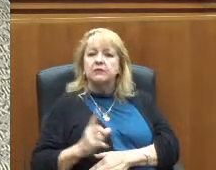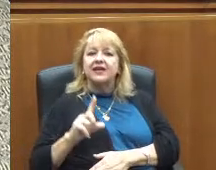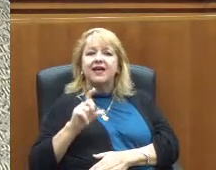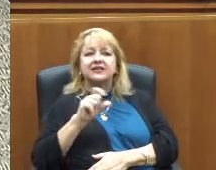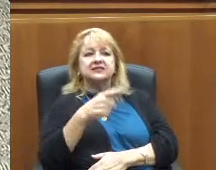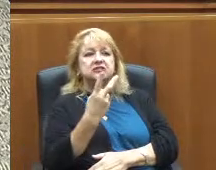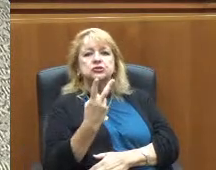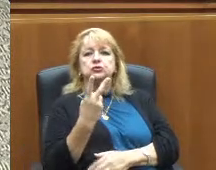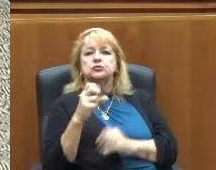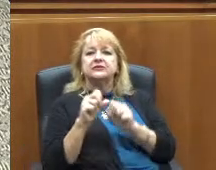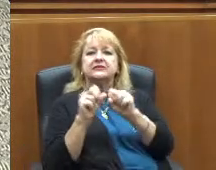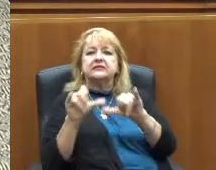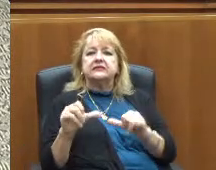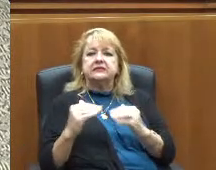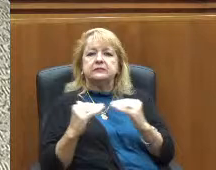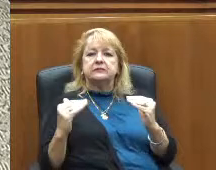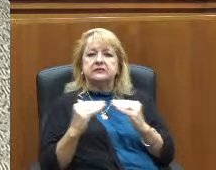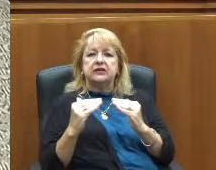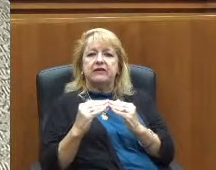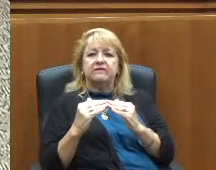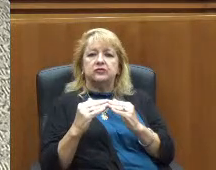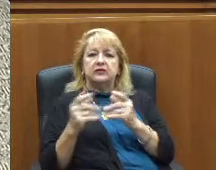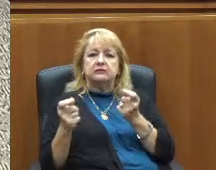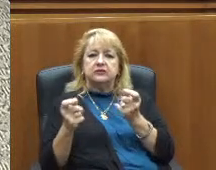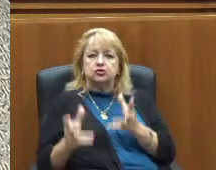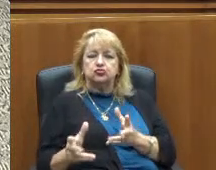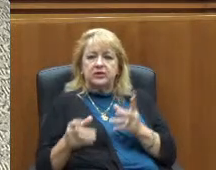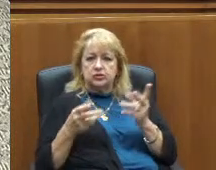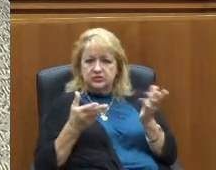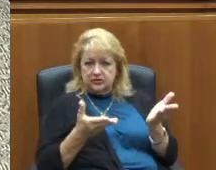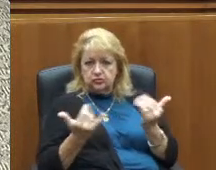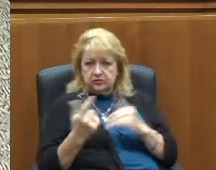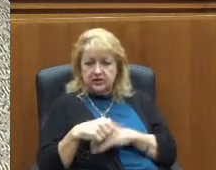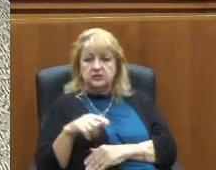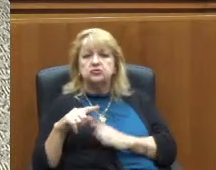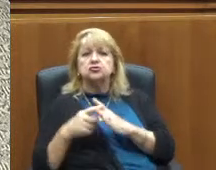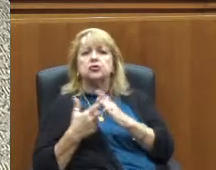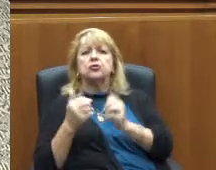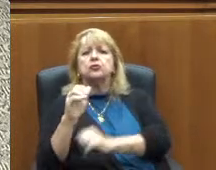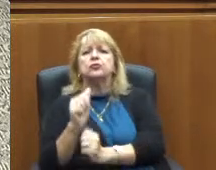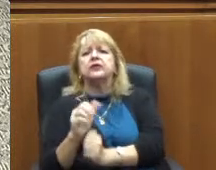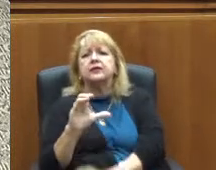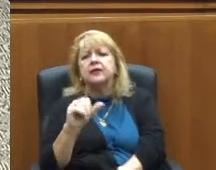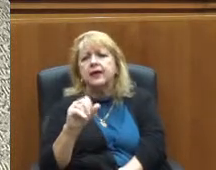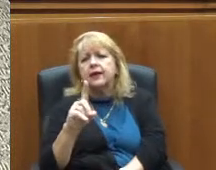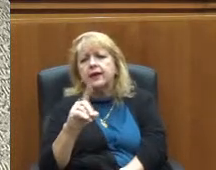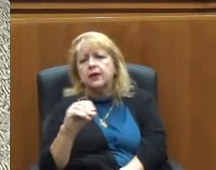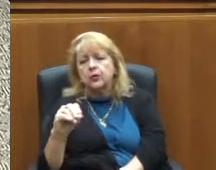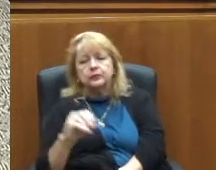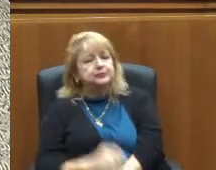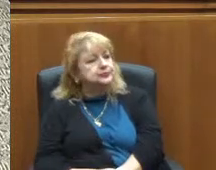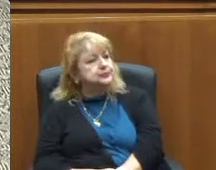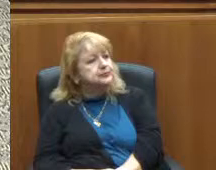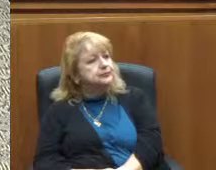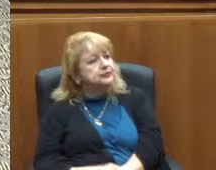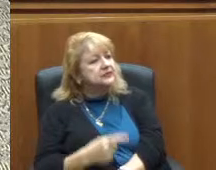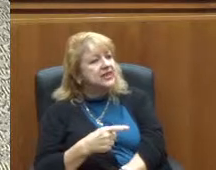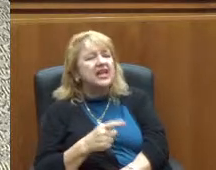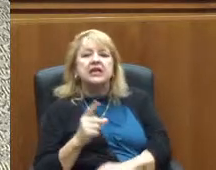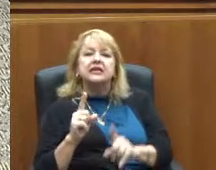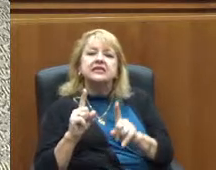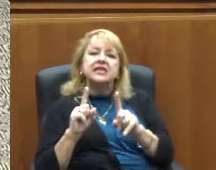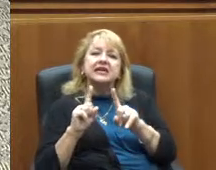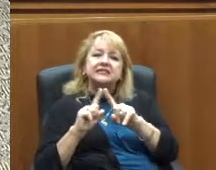two system level administrators with us today, and we can start with Cato, just to share some information about